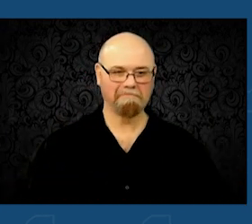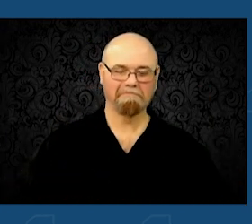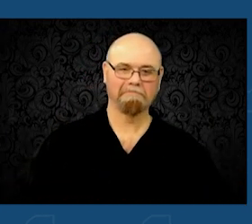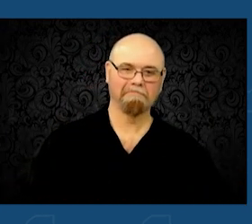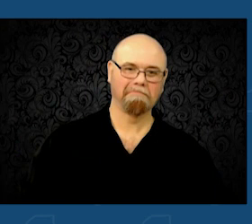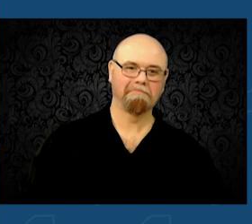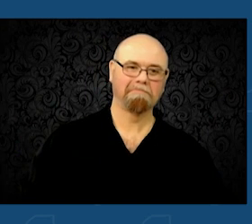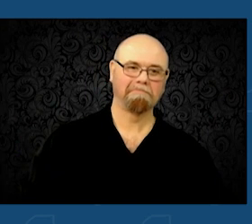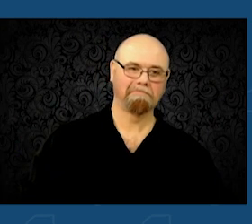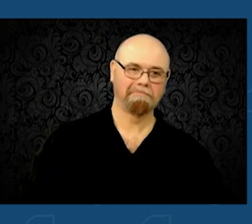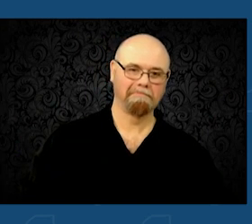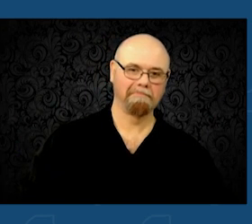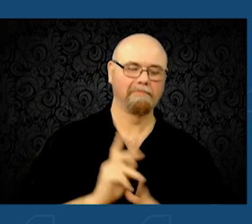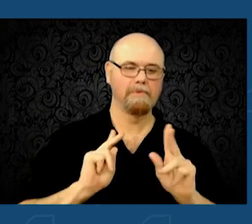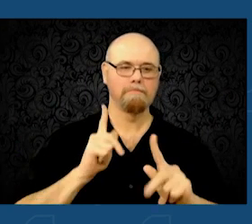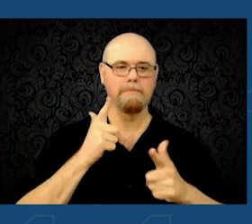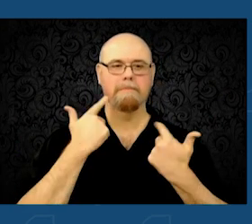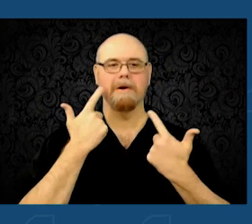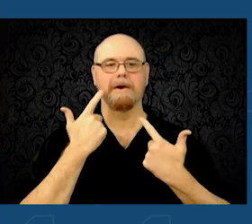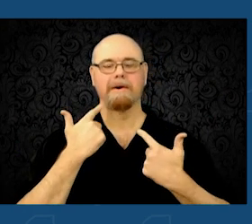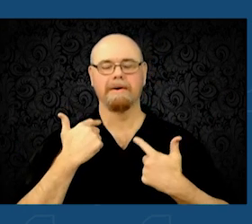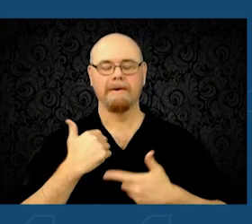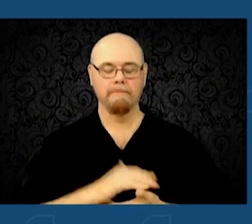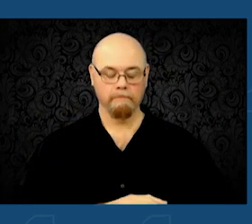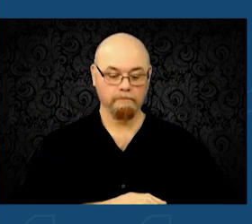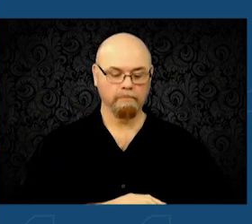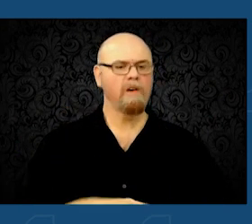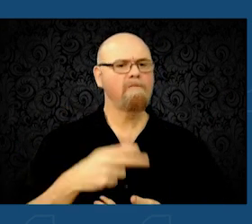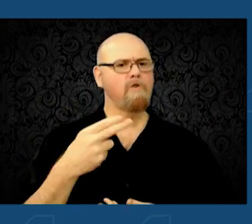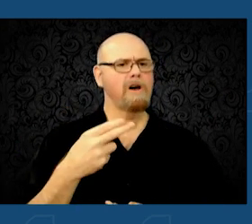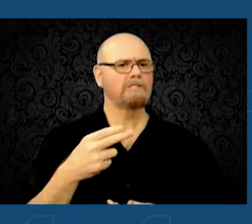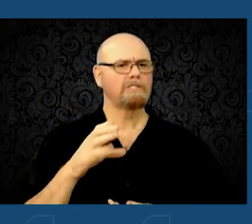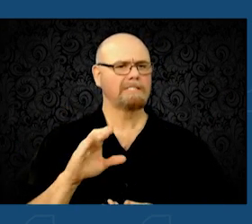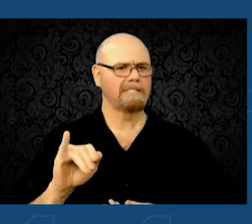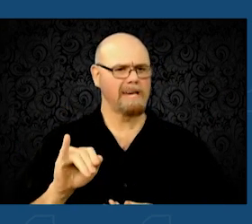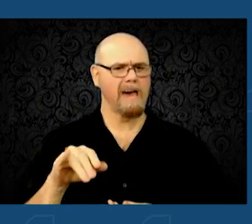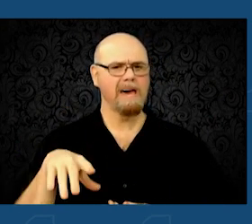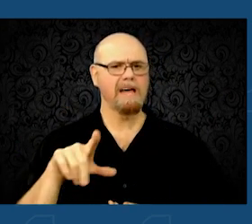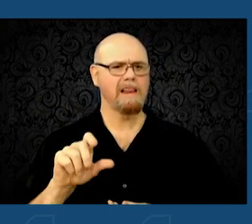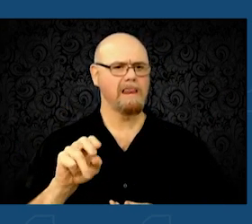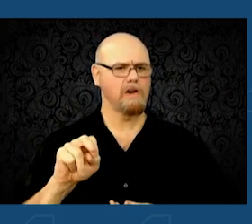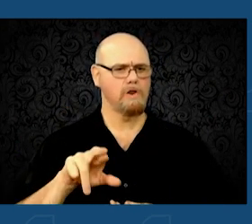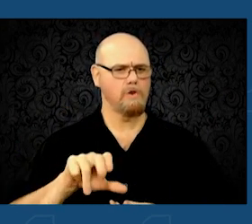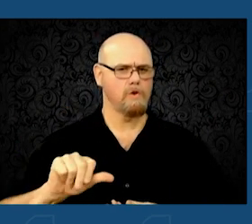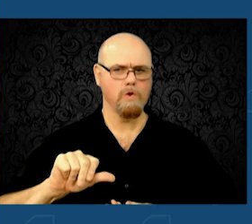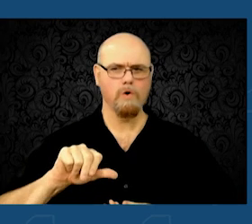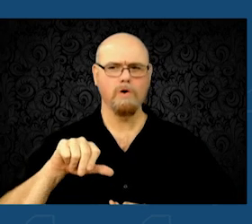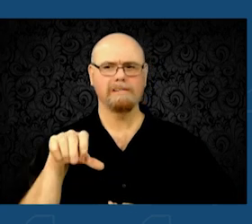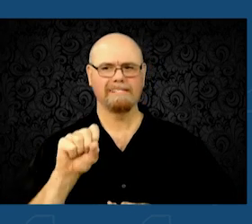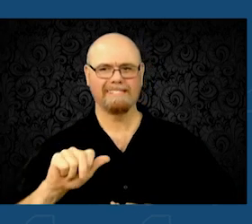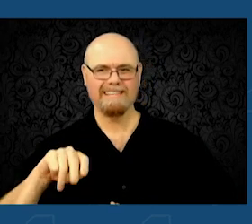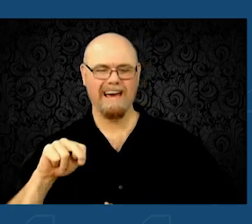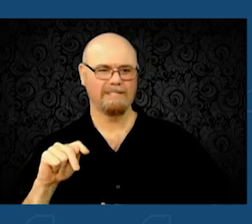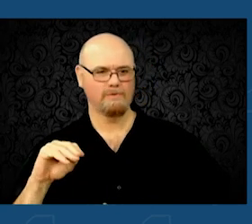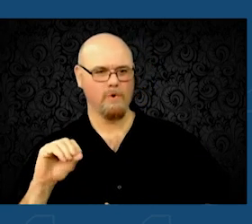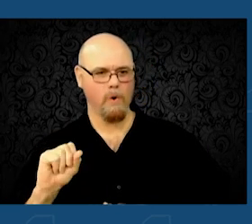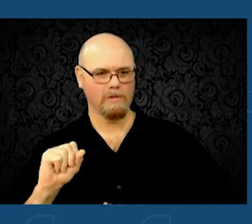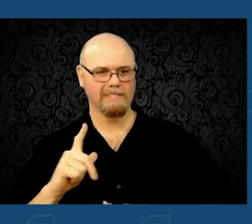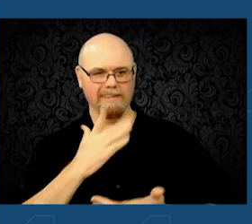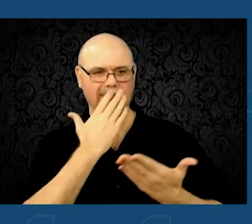To our HHCI Communications Chair, Denora Enis Santos, thank you very much for all you